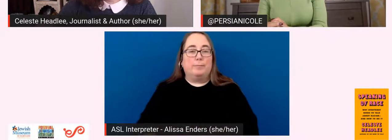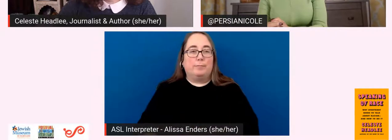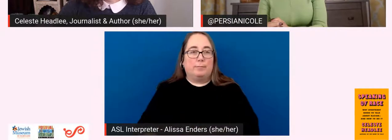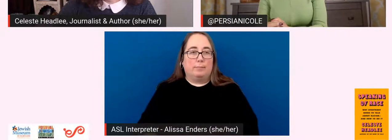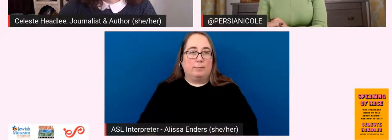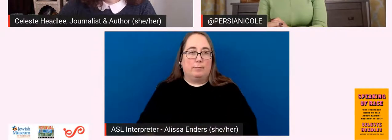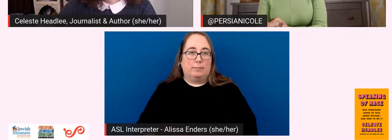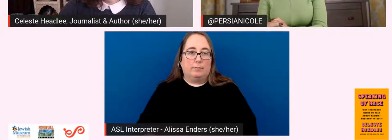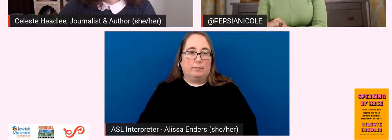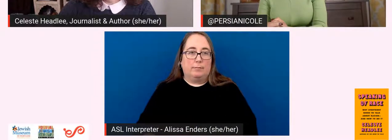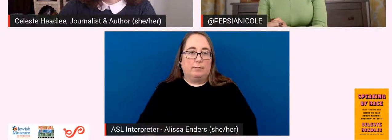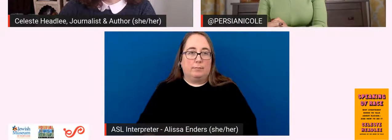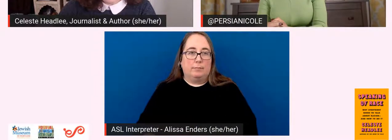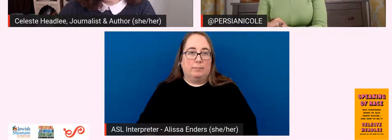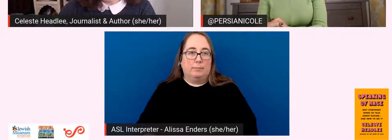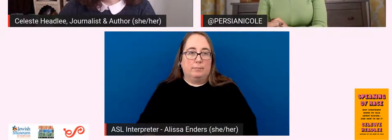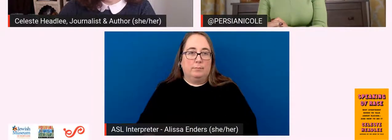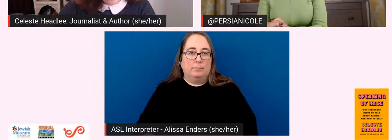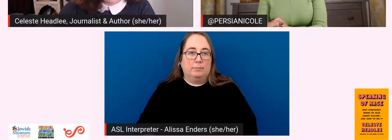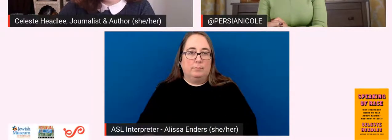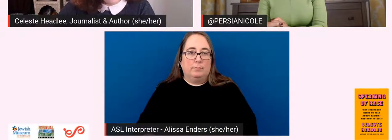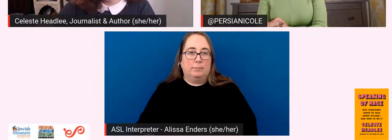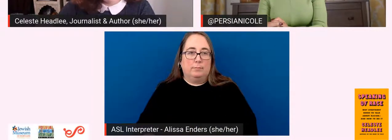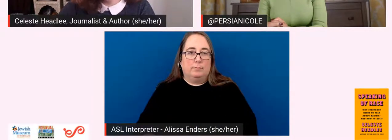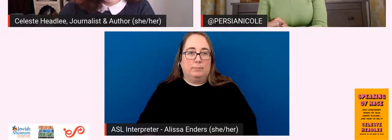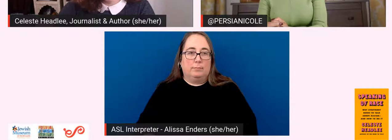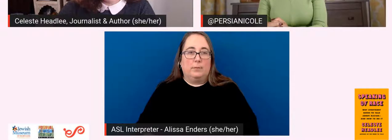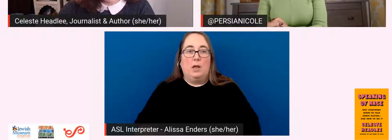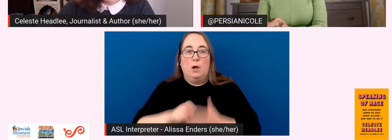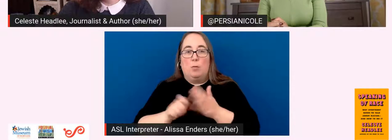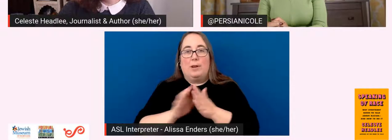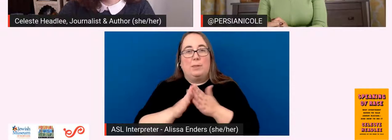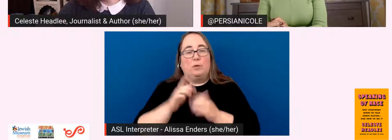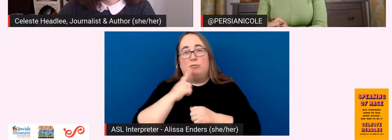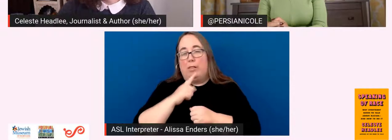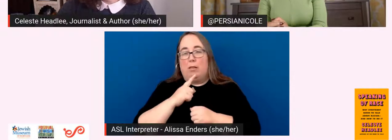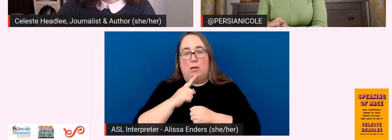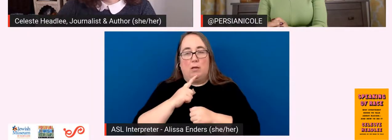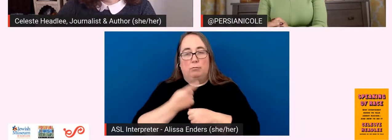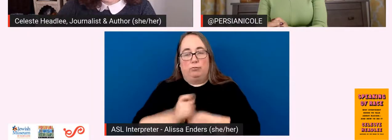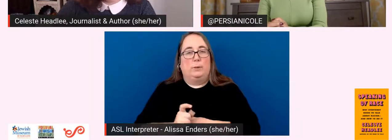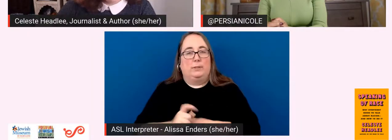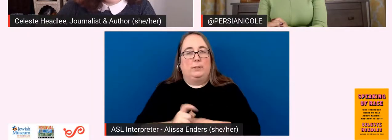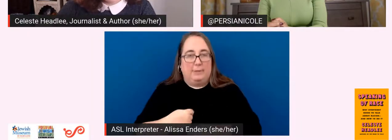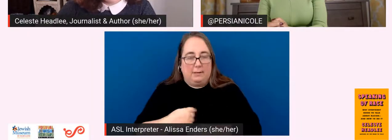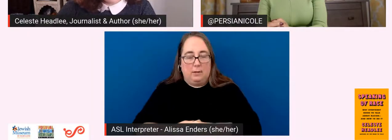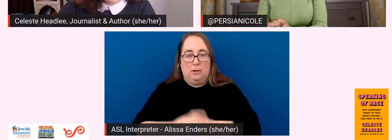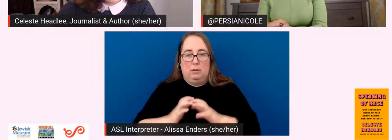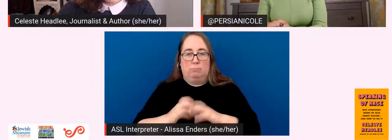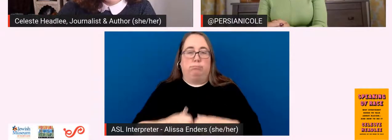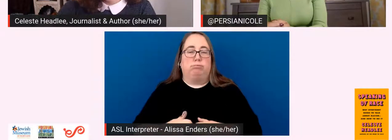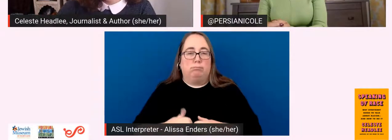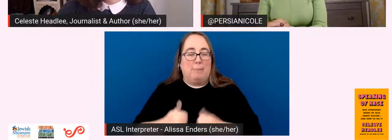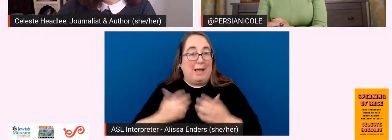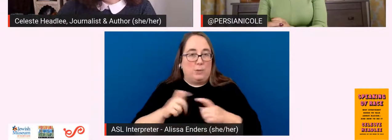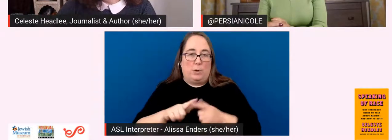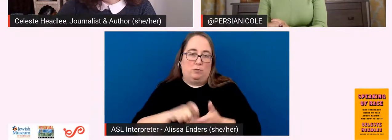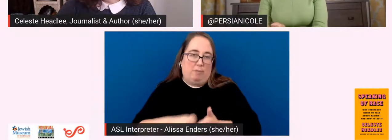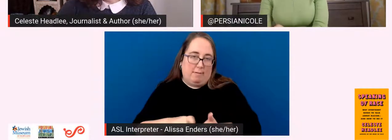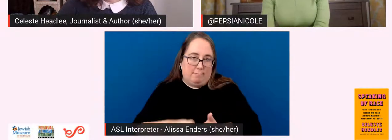Writing the book, writing this book wrecked me. I'm going to be honest with you. I did not want to write it.